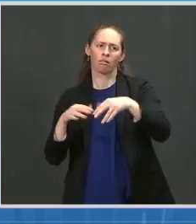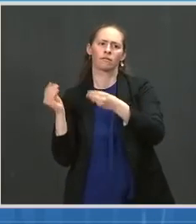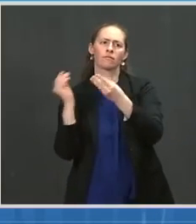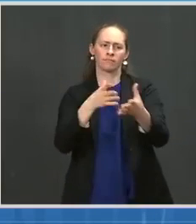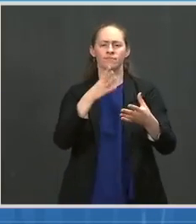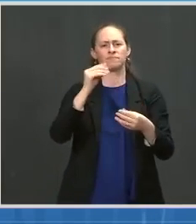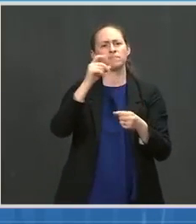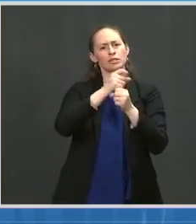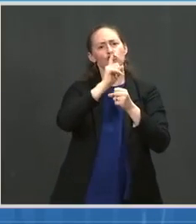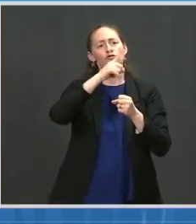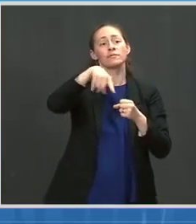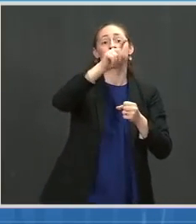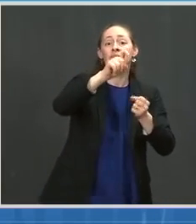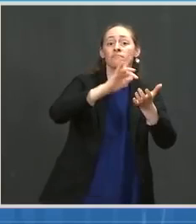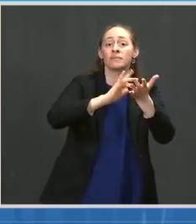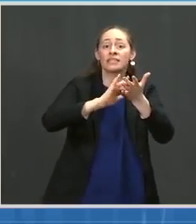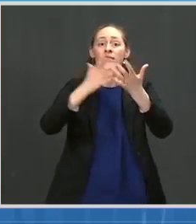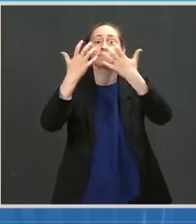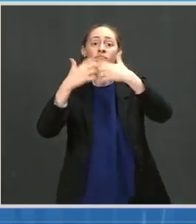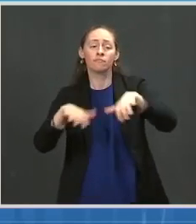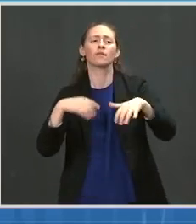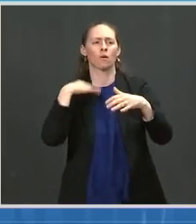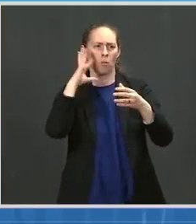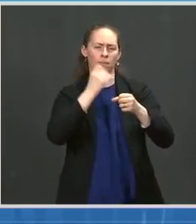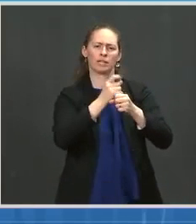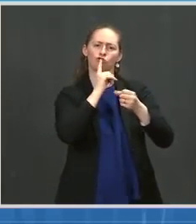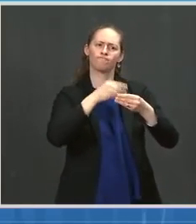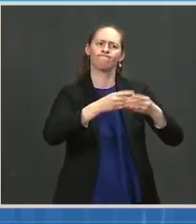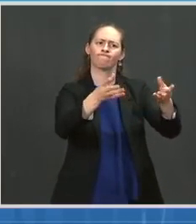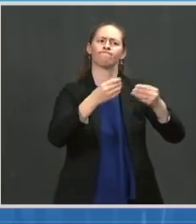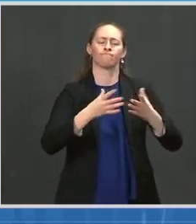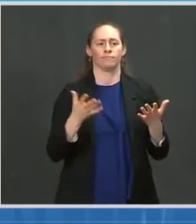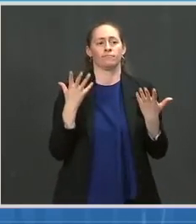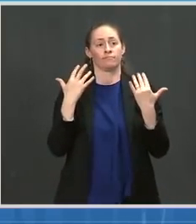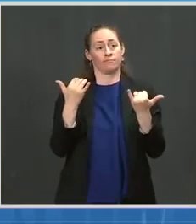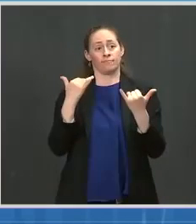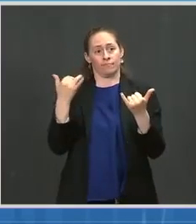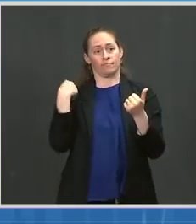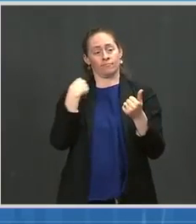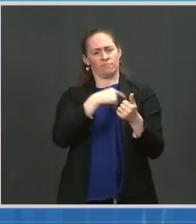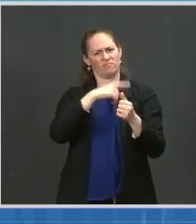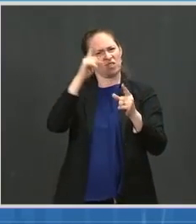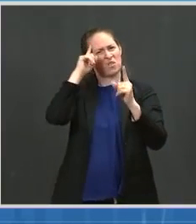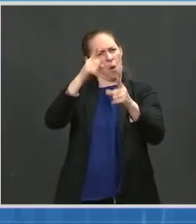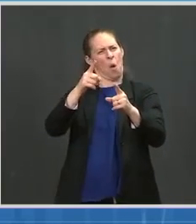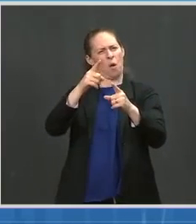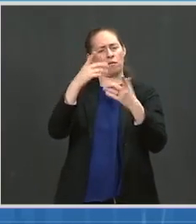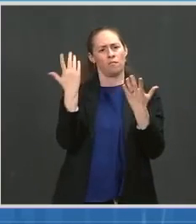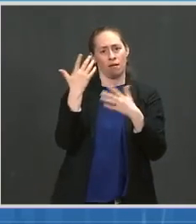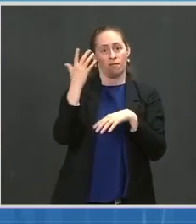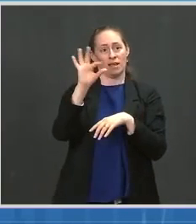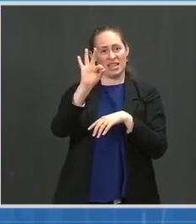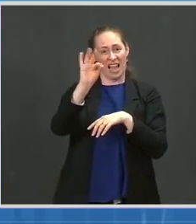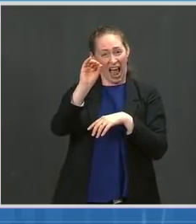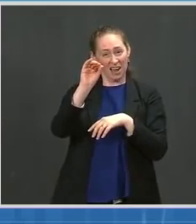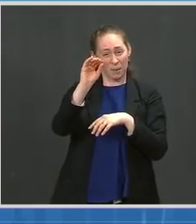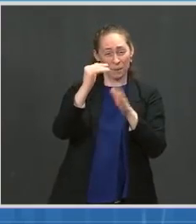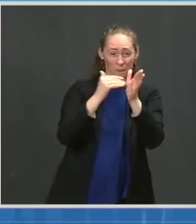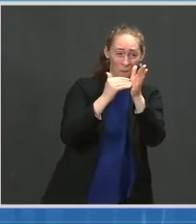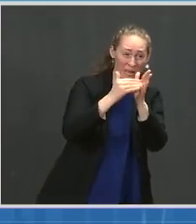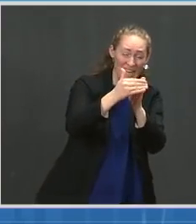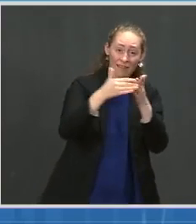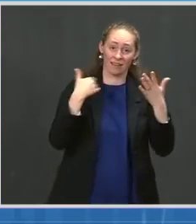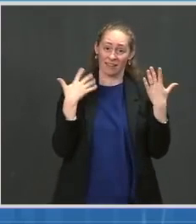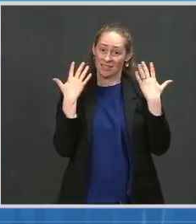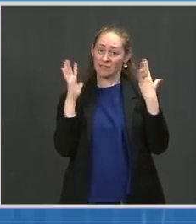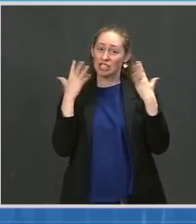This is all in the context of we've delivered 90 million doses across the last 3 weeks, and we'll continue to